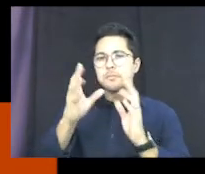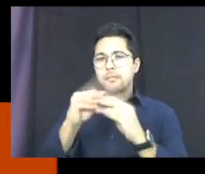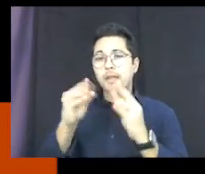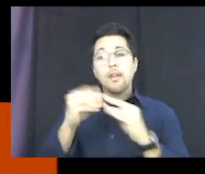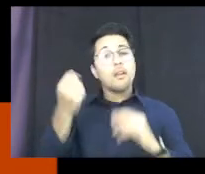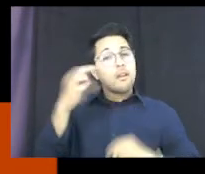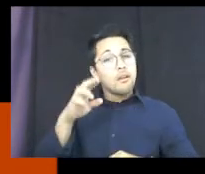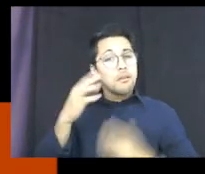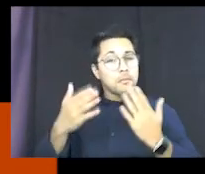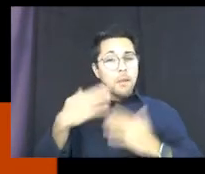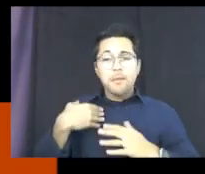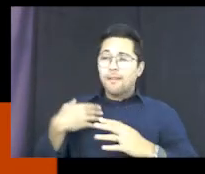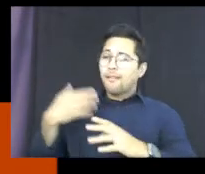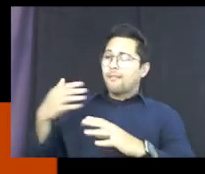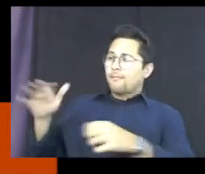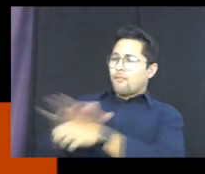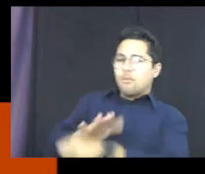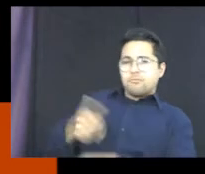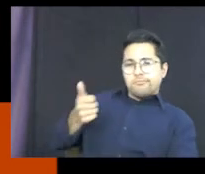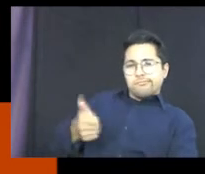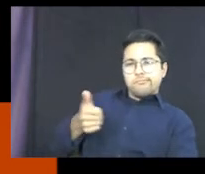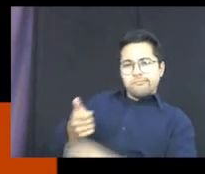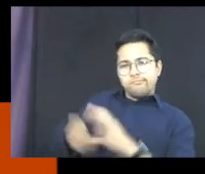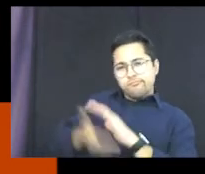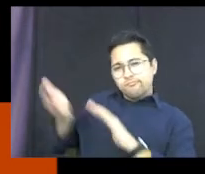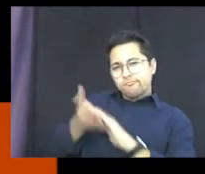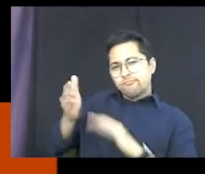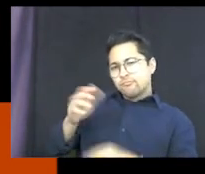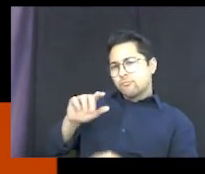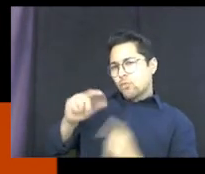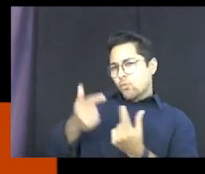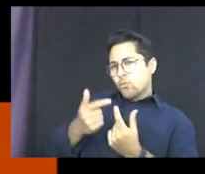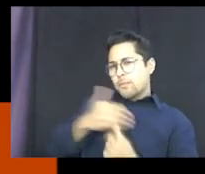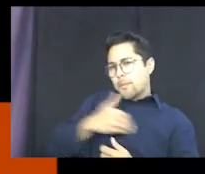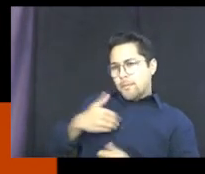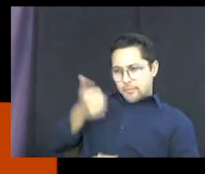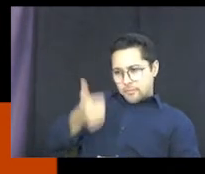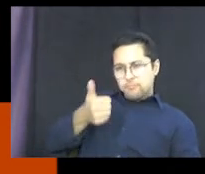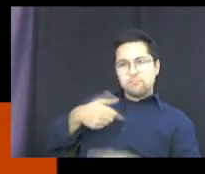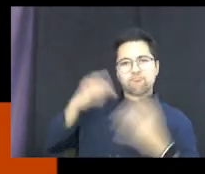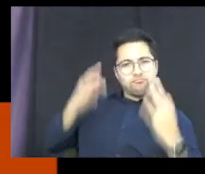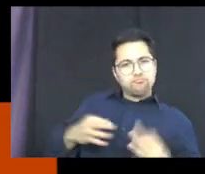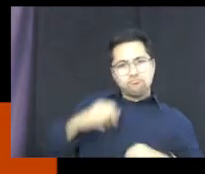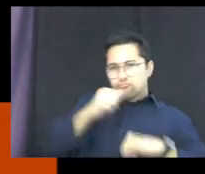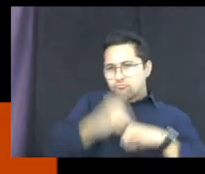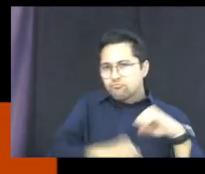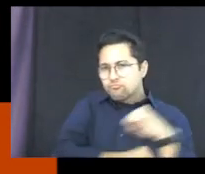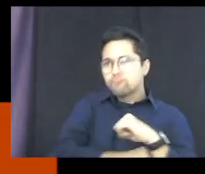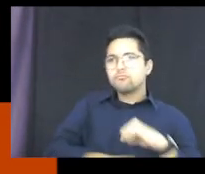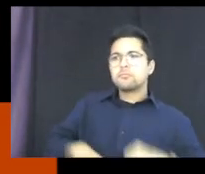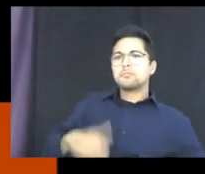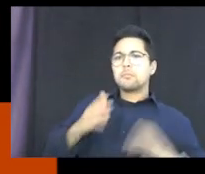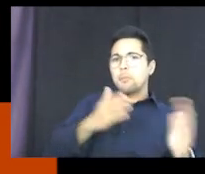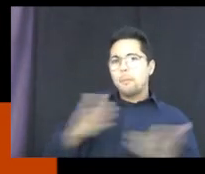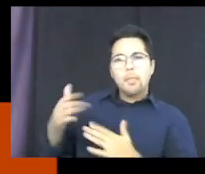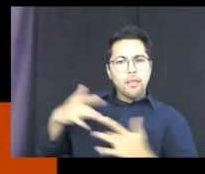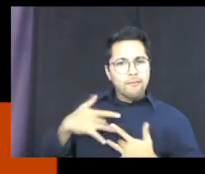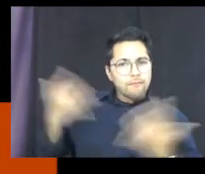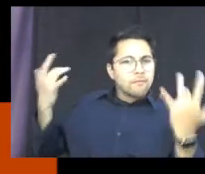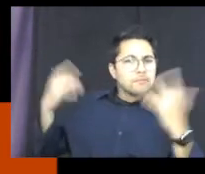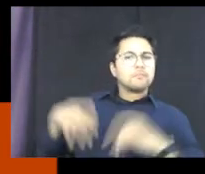may be fully self-run by the group members themselves, who determine the group's structure, plan the group's